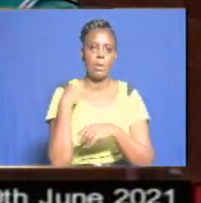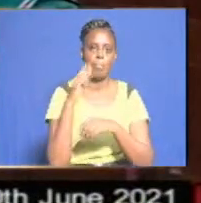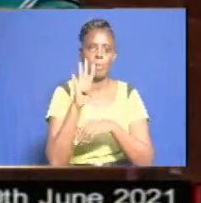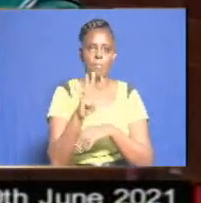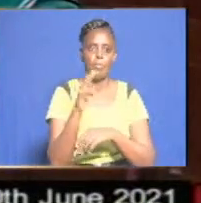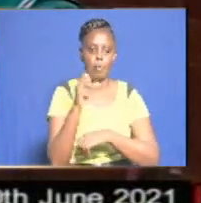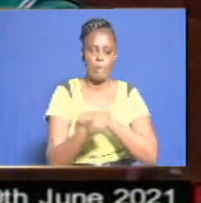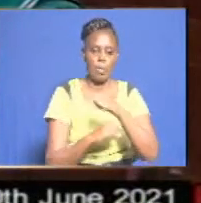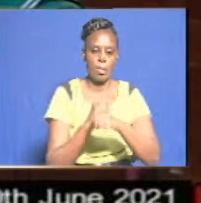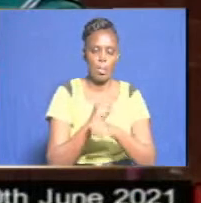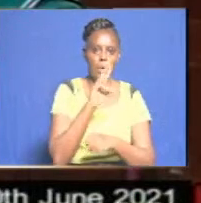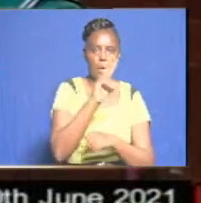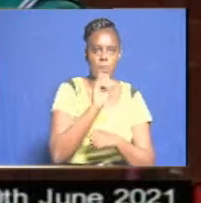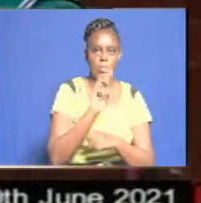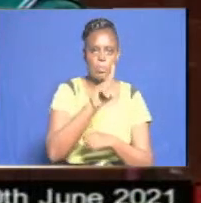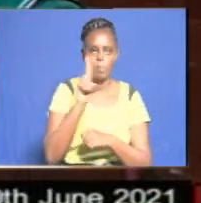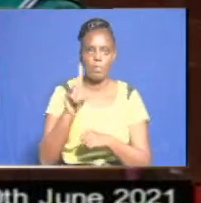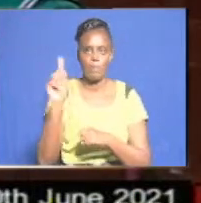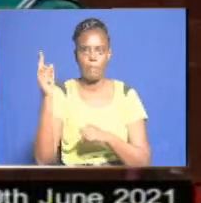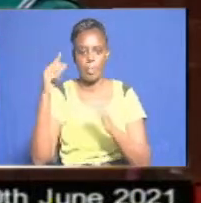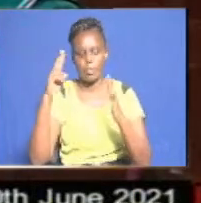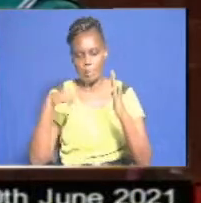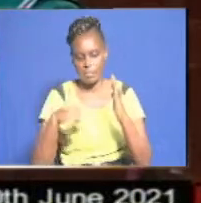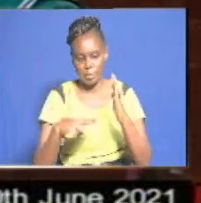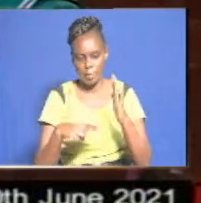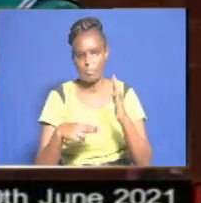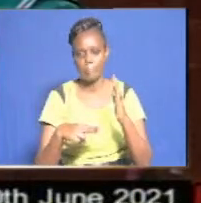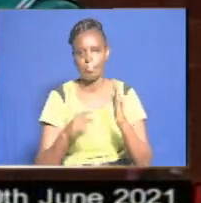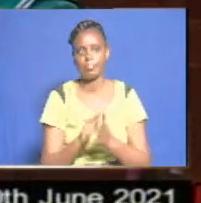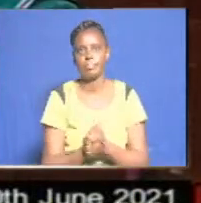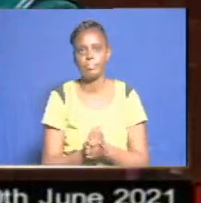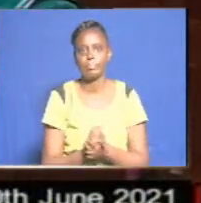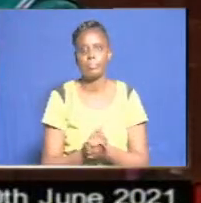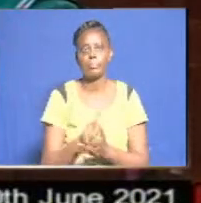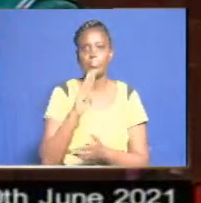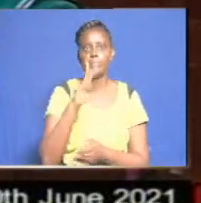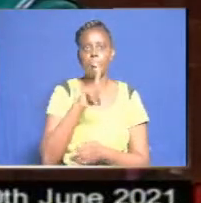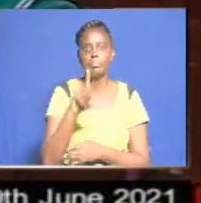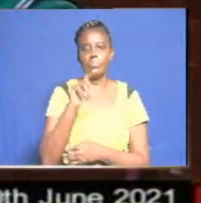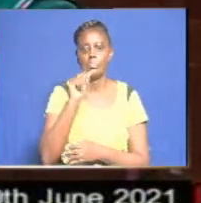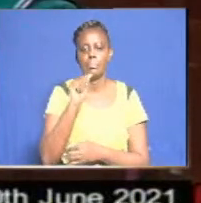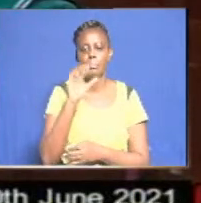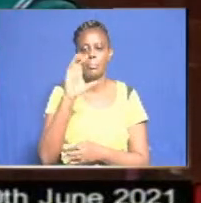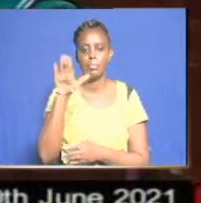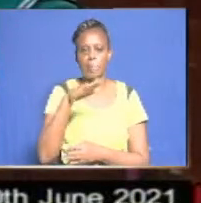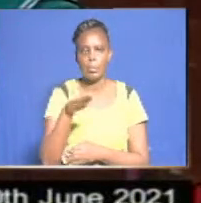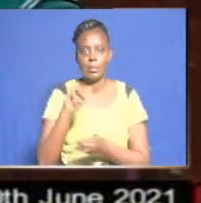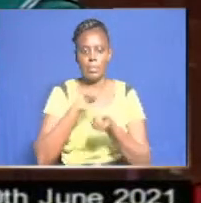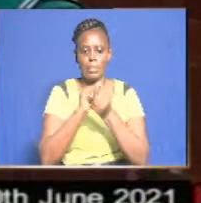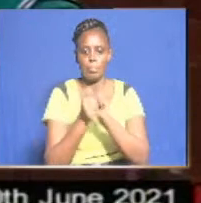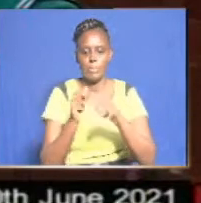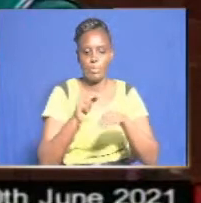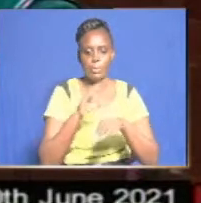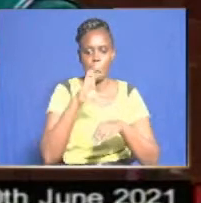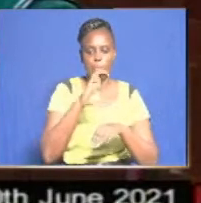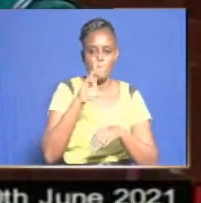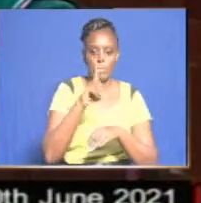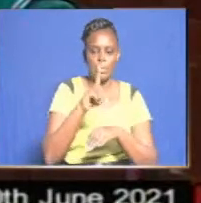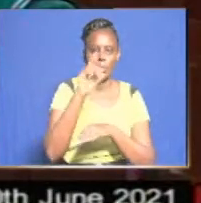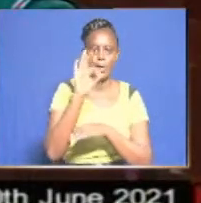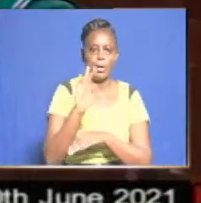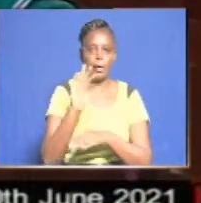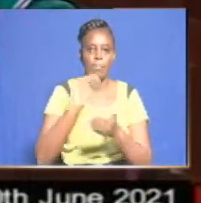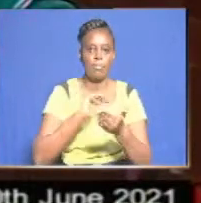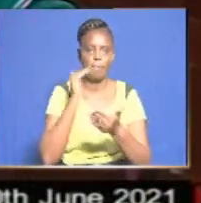of 2021. First reading. A bill for an Act of Parliament to amend the National Government